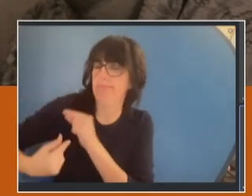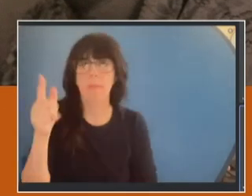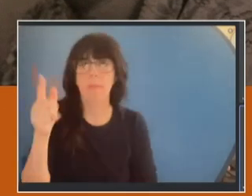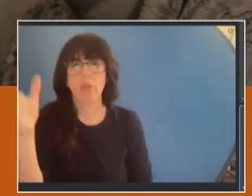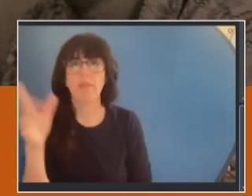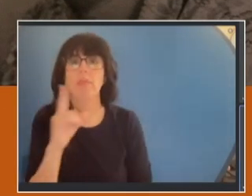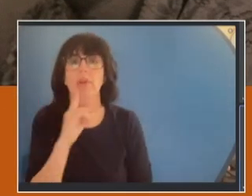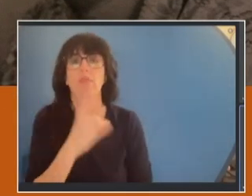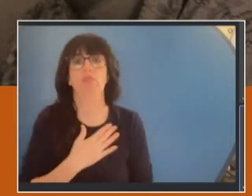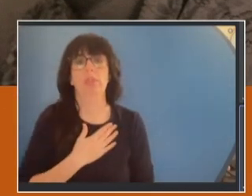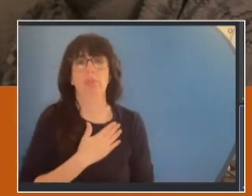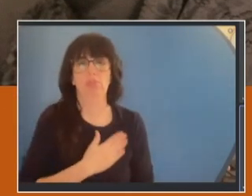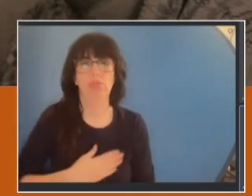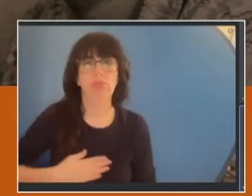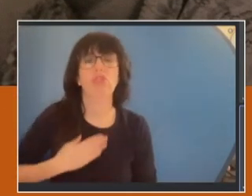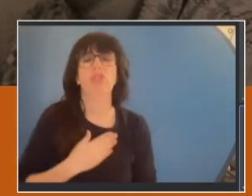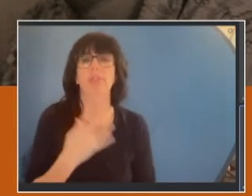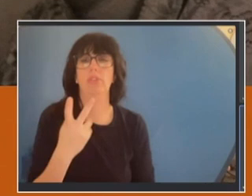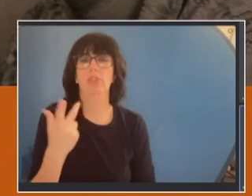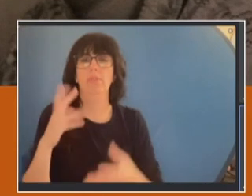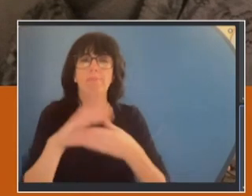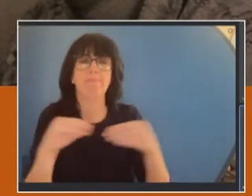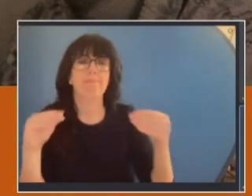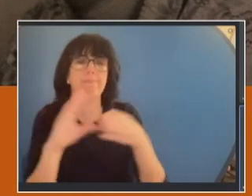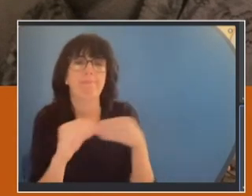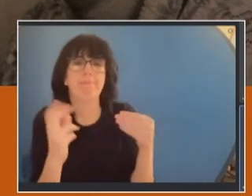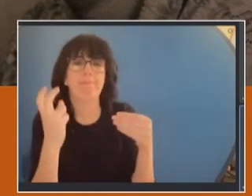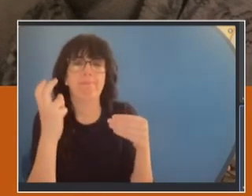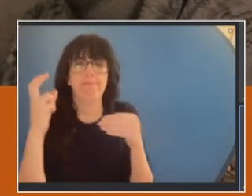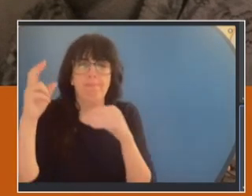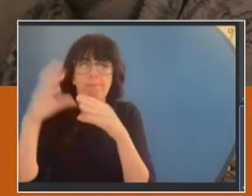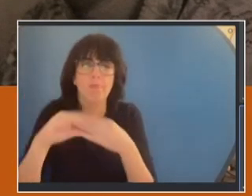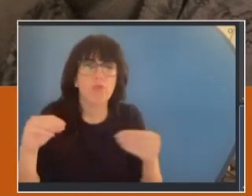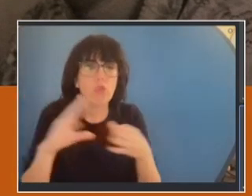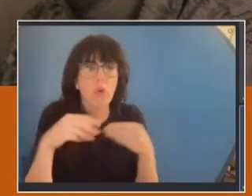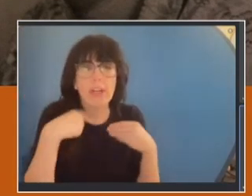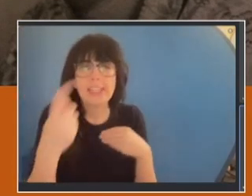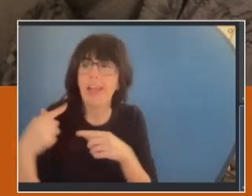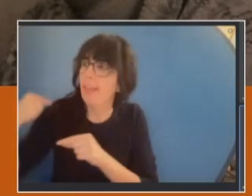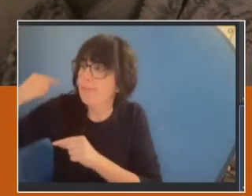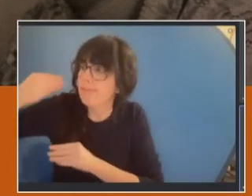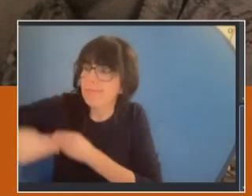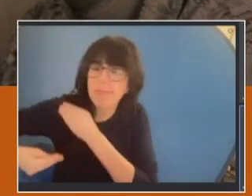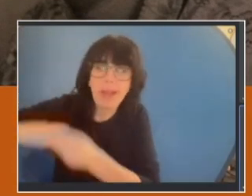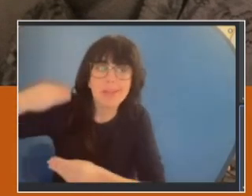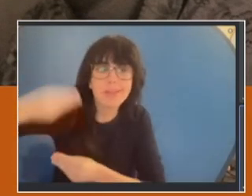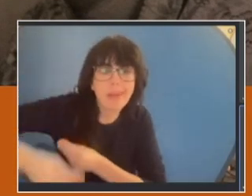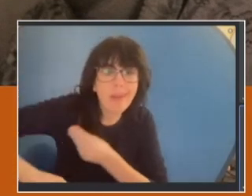appreciated oral traditions, storytelling traditions,